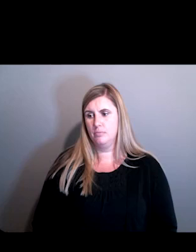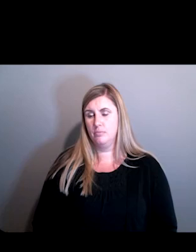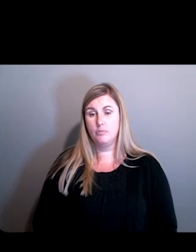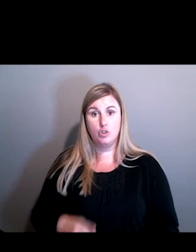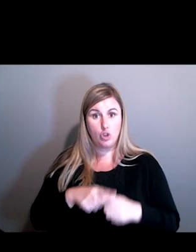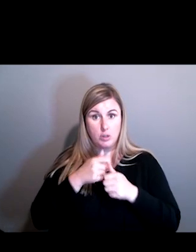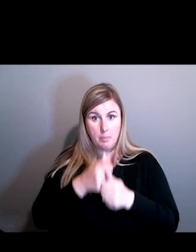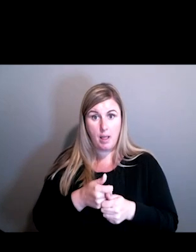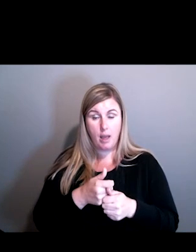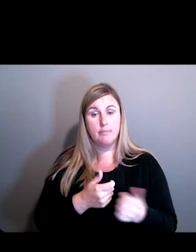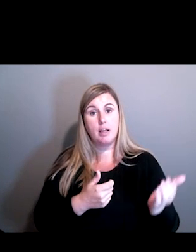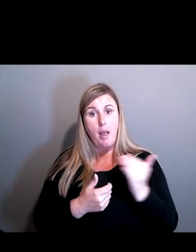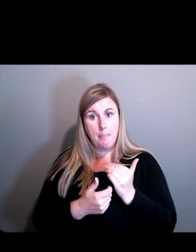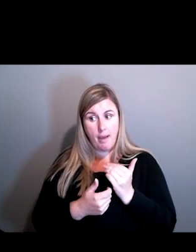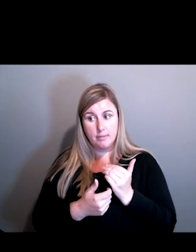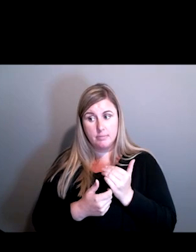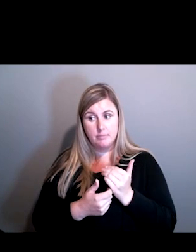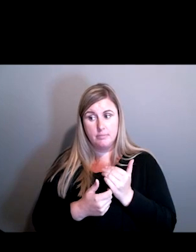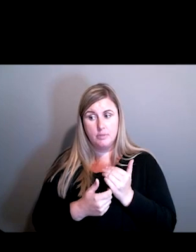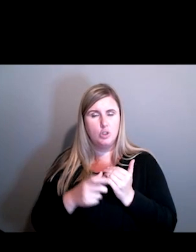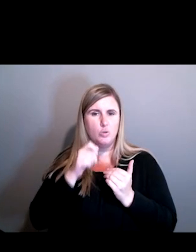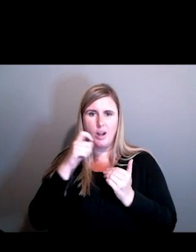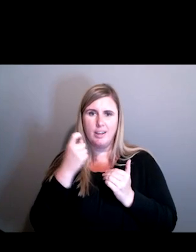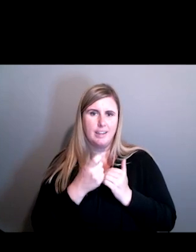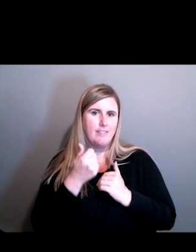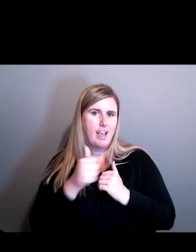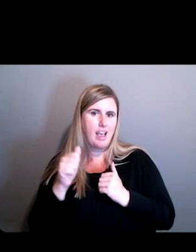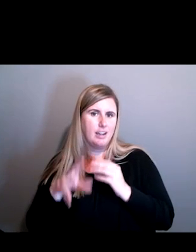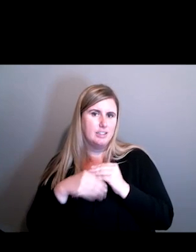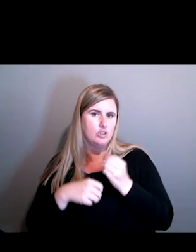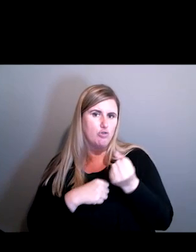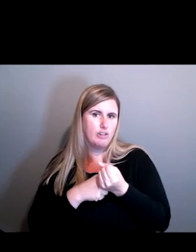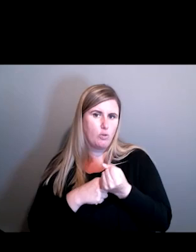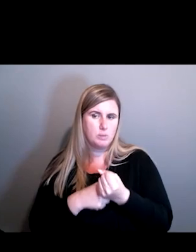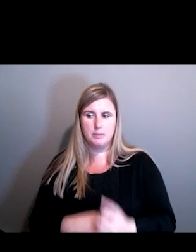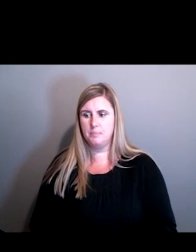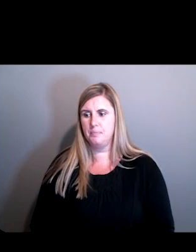you get them to come back. You do not give any additional reinforcement.